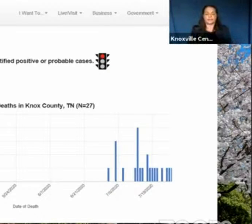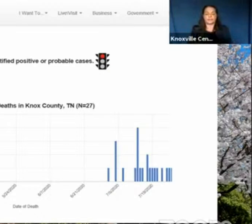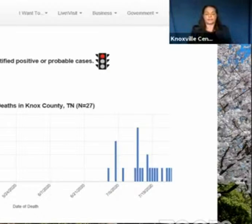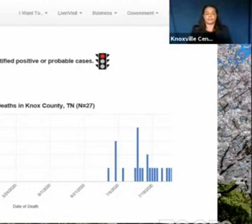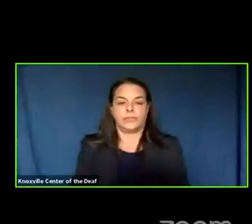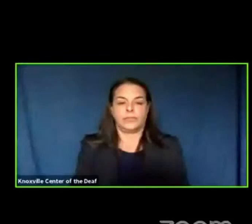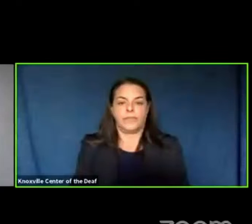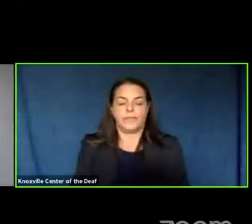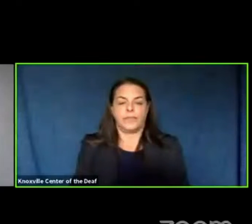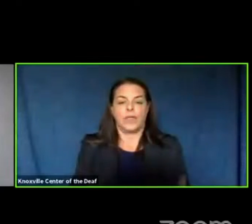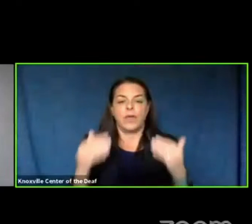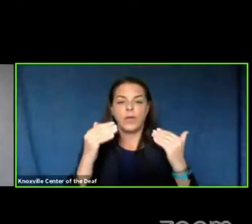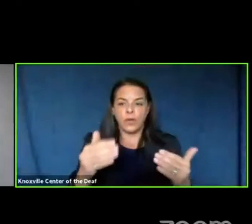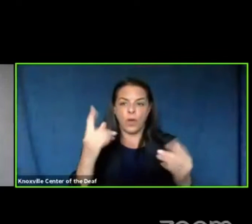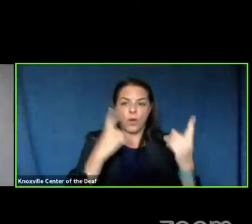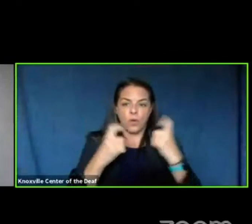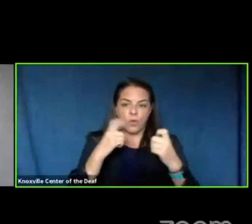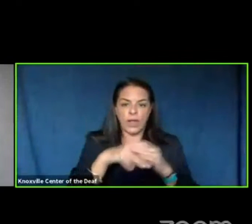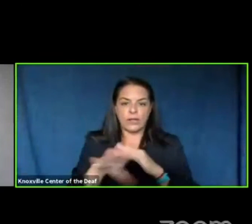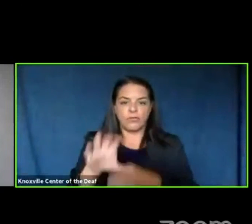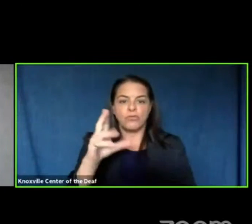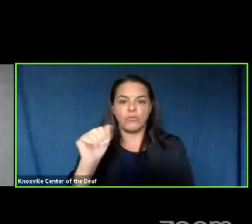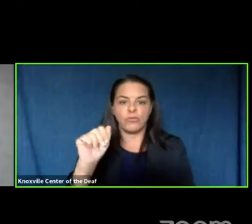your questions into the chat feature.